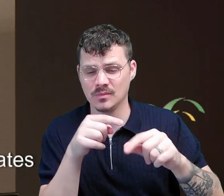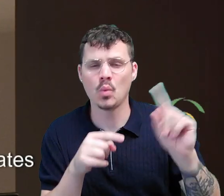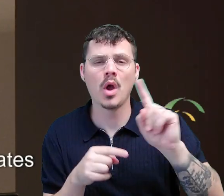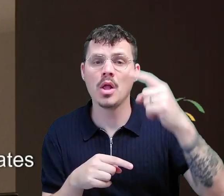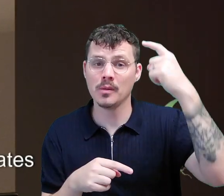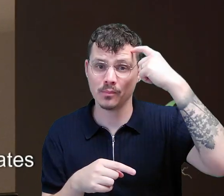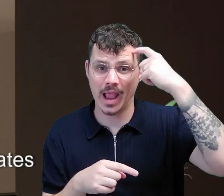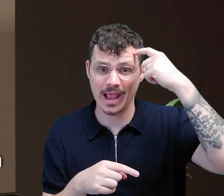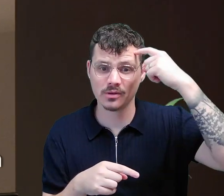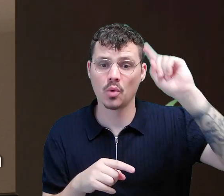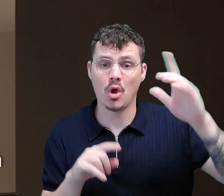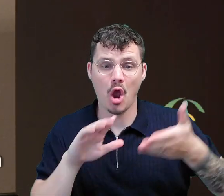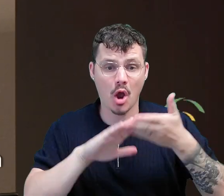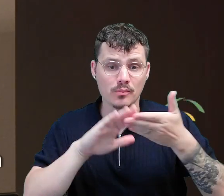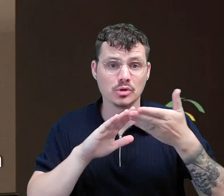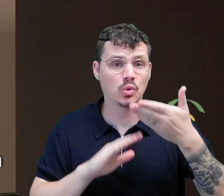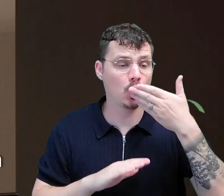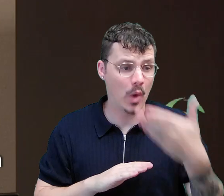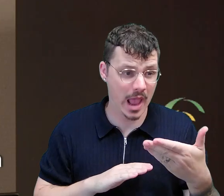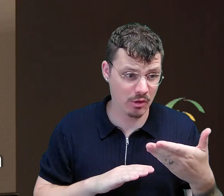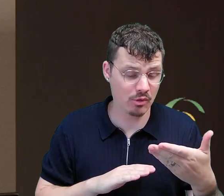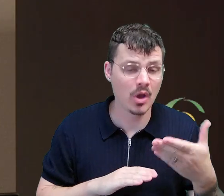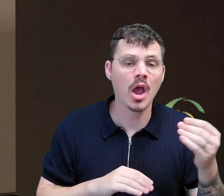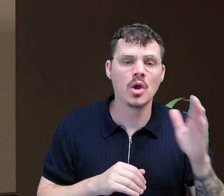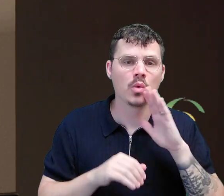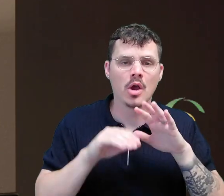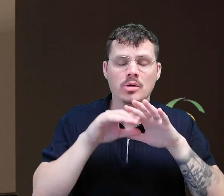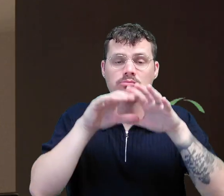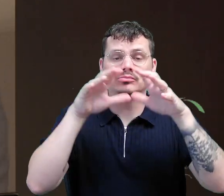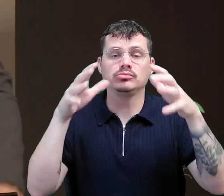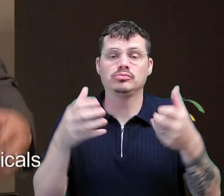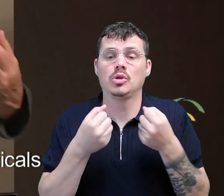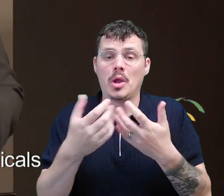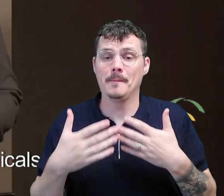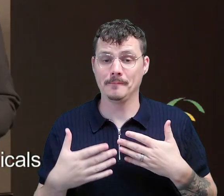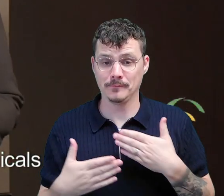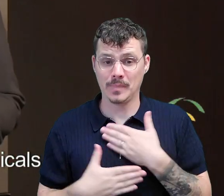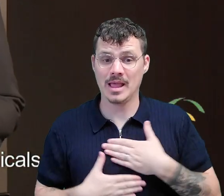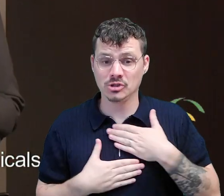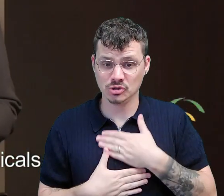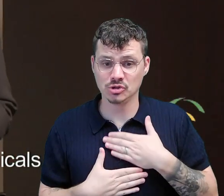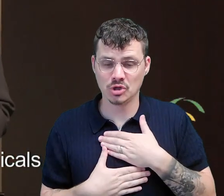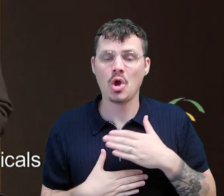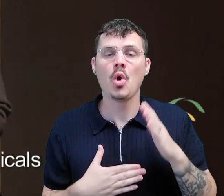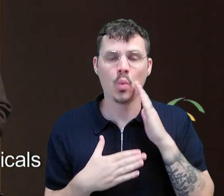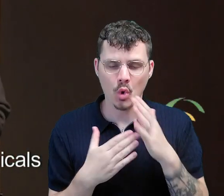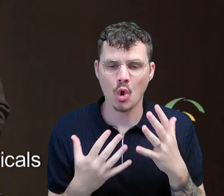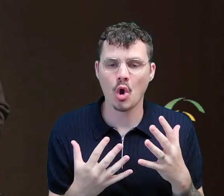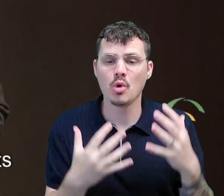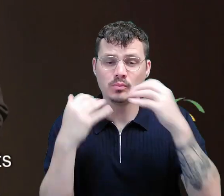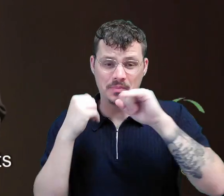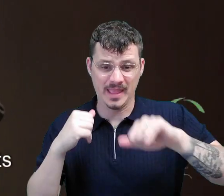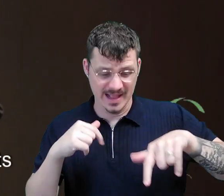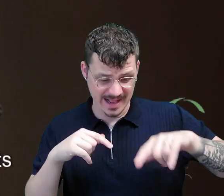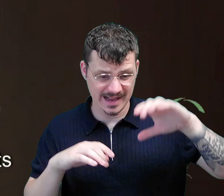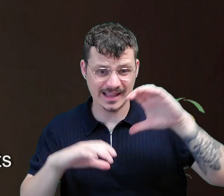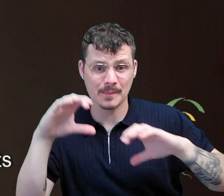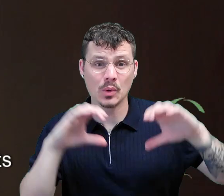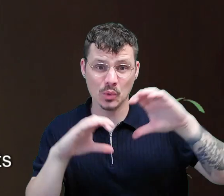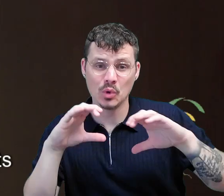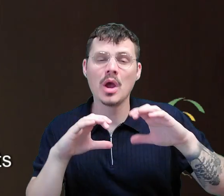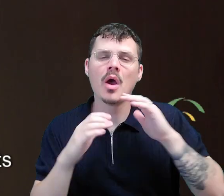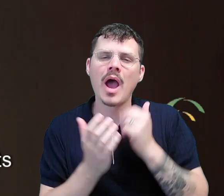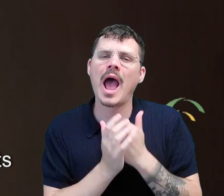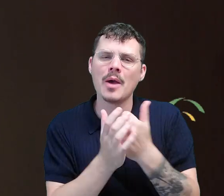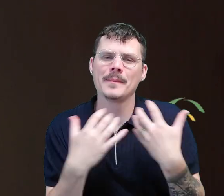of the brain that operates well and fills your whole body with pleasure washes you with those kinds of chemicals that help you heal all